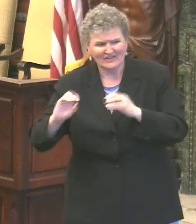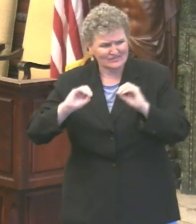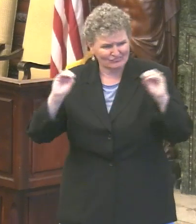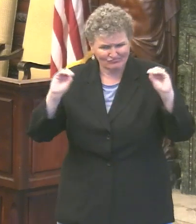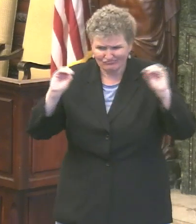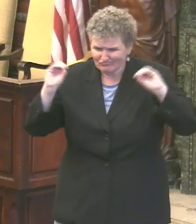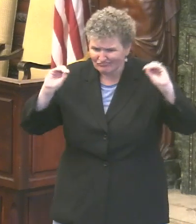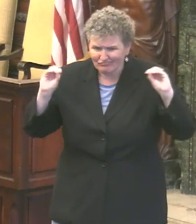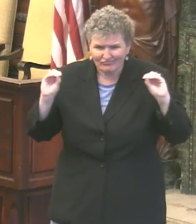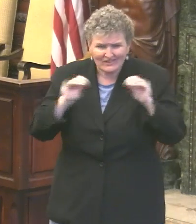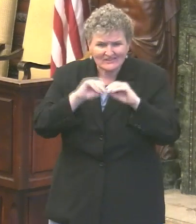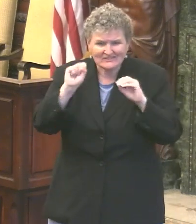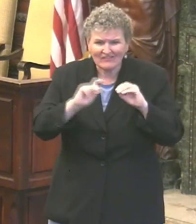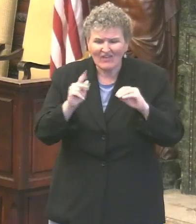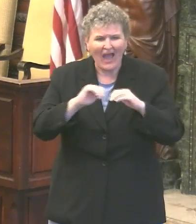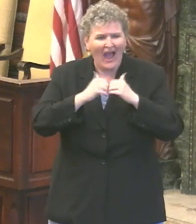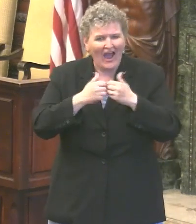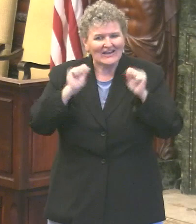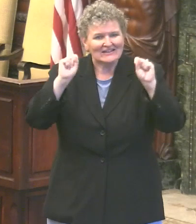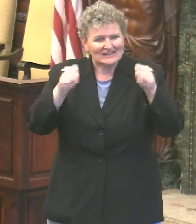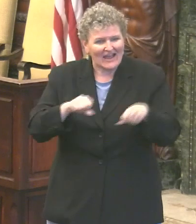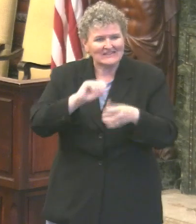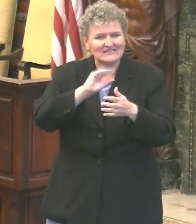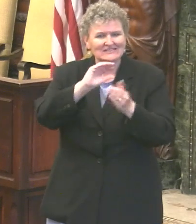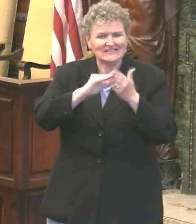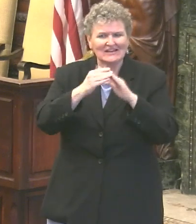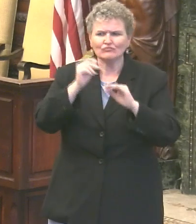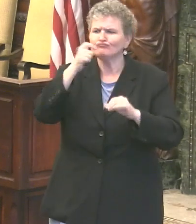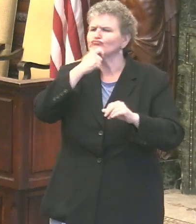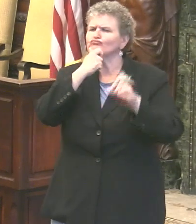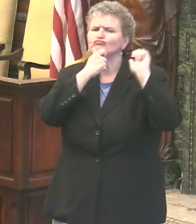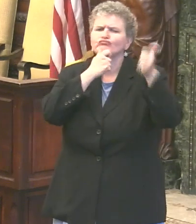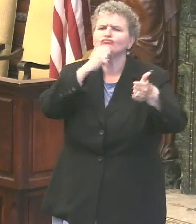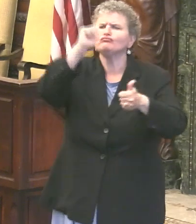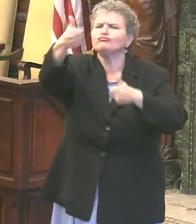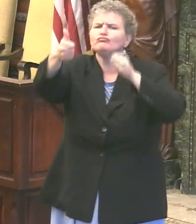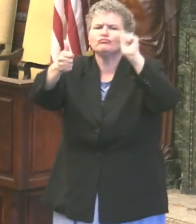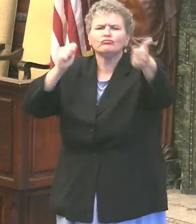determine the location of the 10 cooling centers?